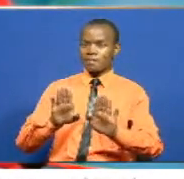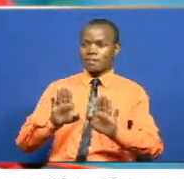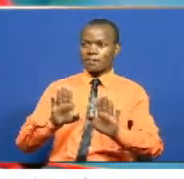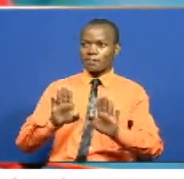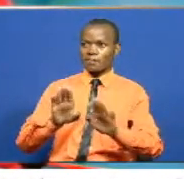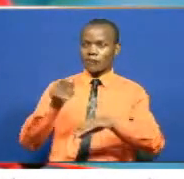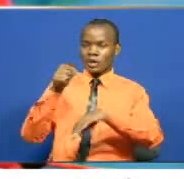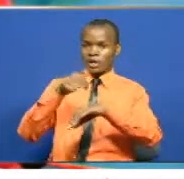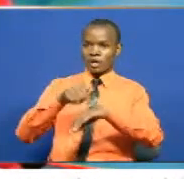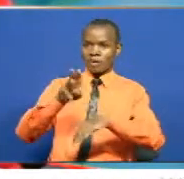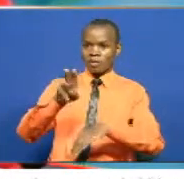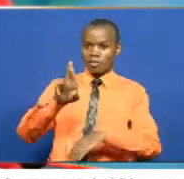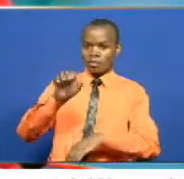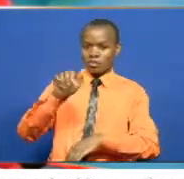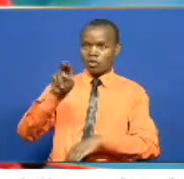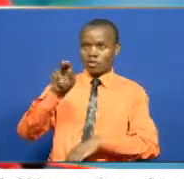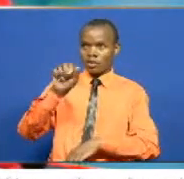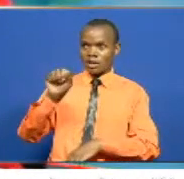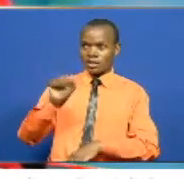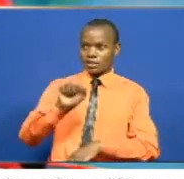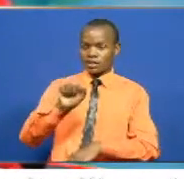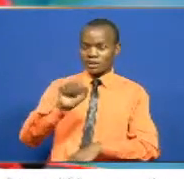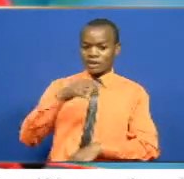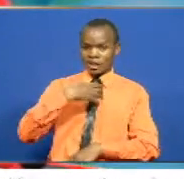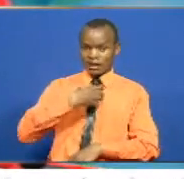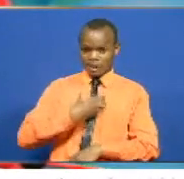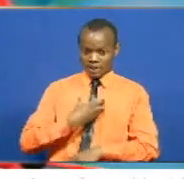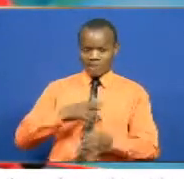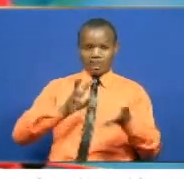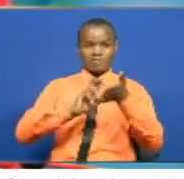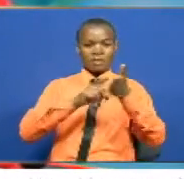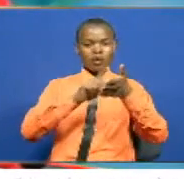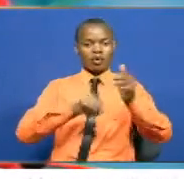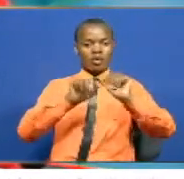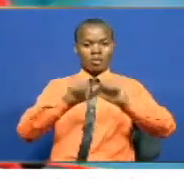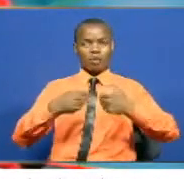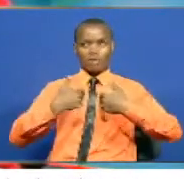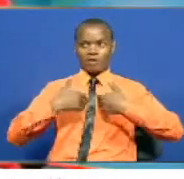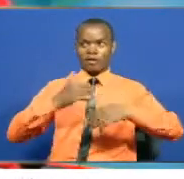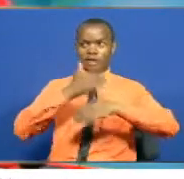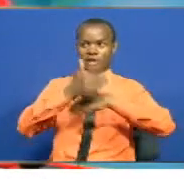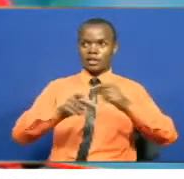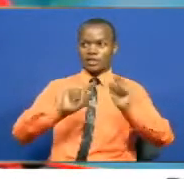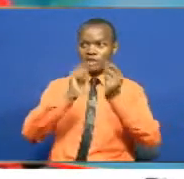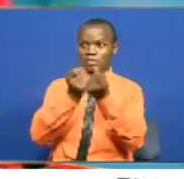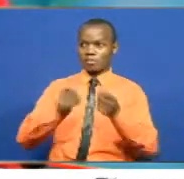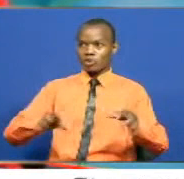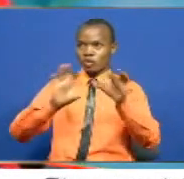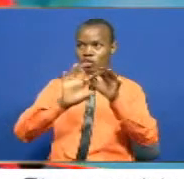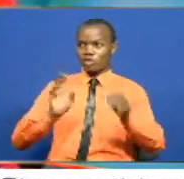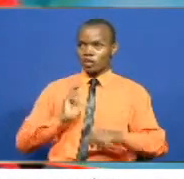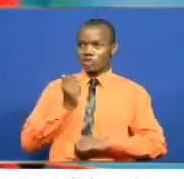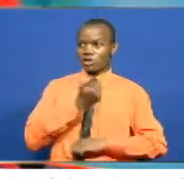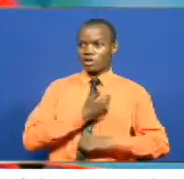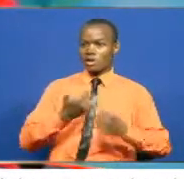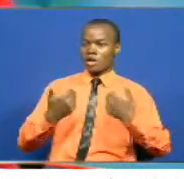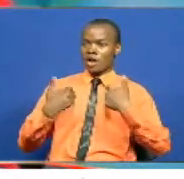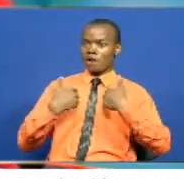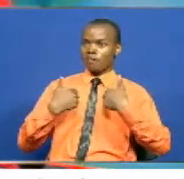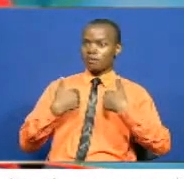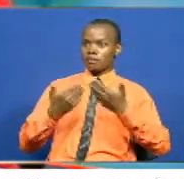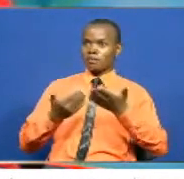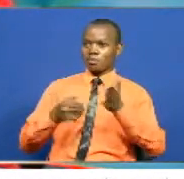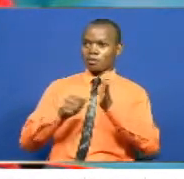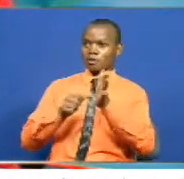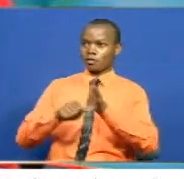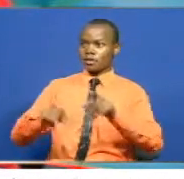So as Morans players retire, we'll have the next Morans joining us. So there won't be a gap as